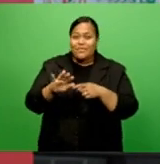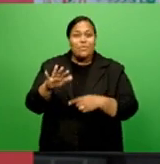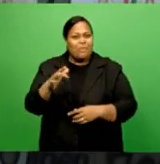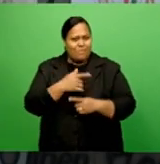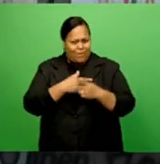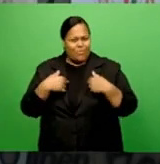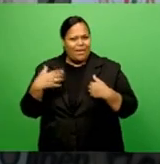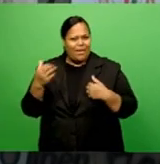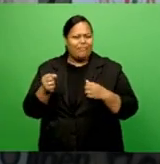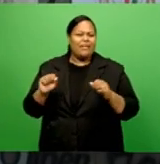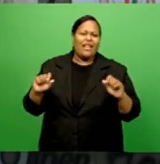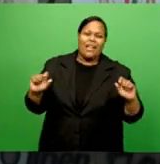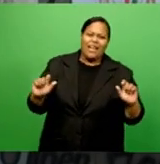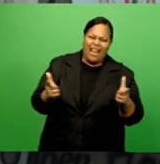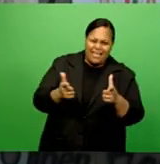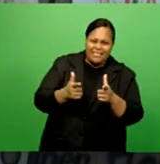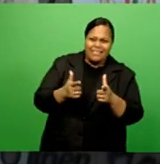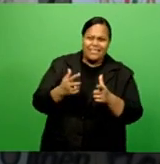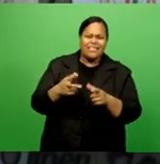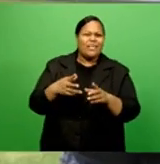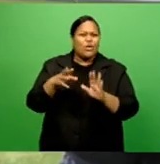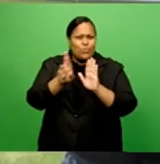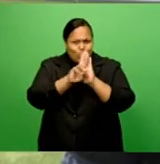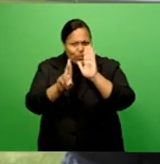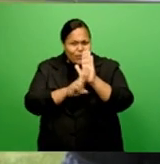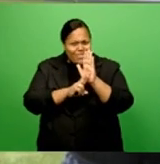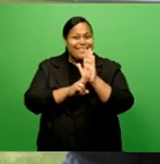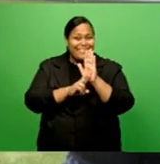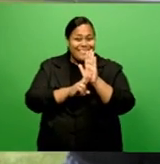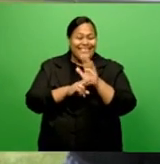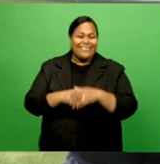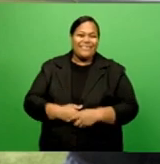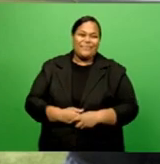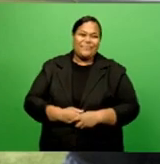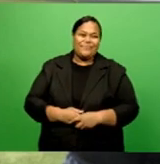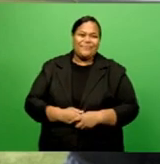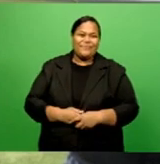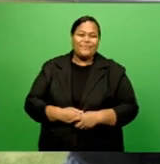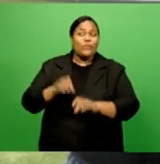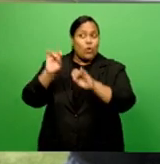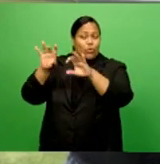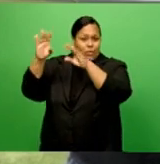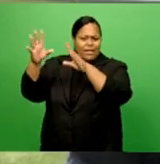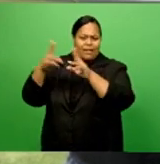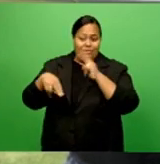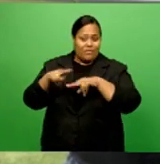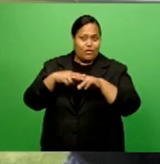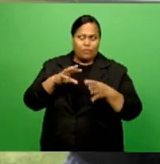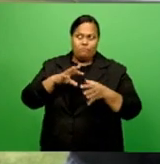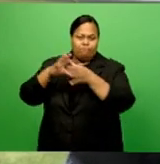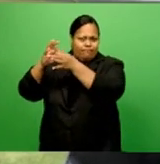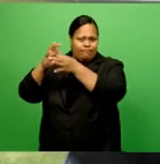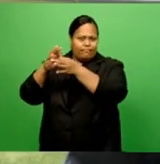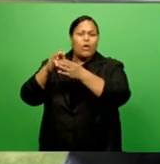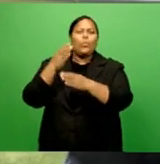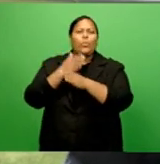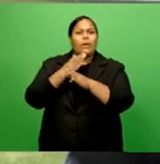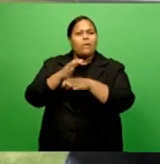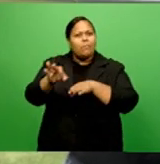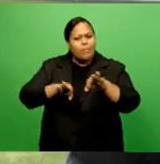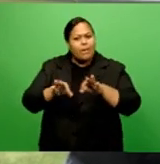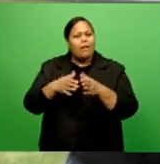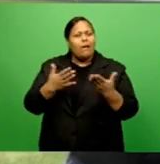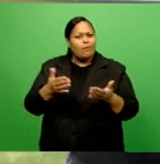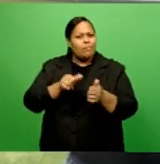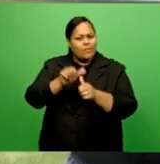less stringent COVID-safe measures. Australian government is working on a joint plan with Fijian authorities on how best they